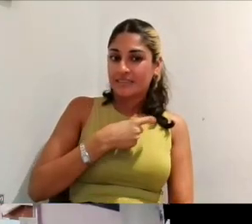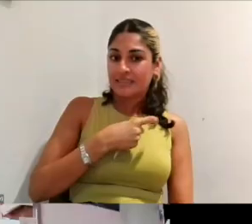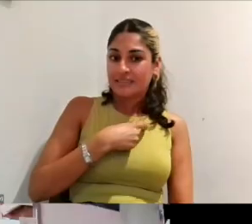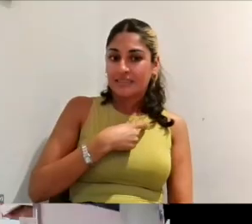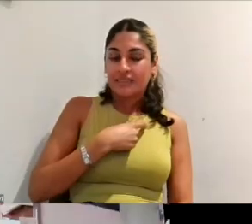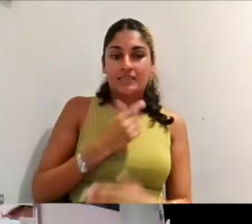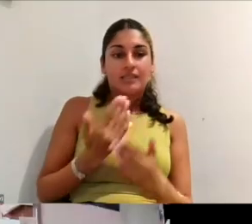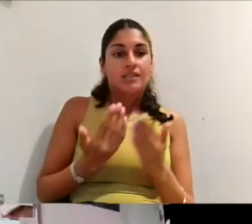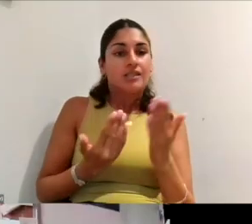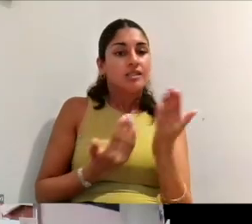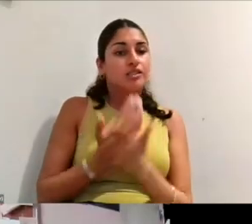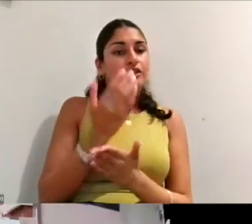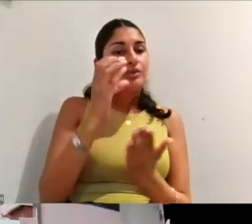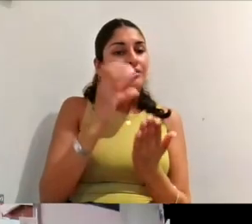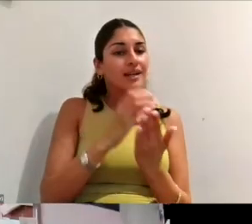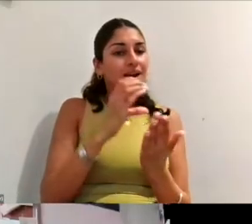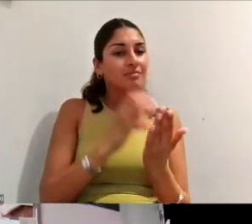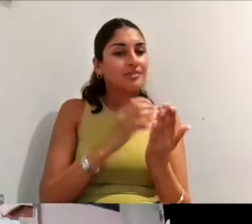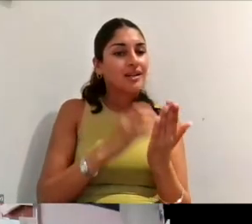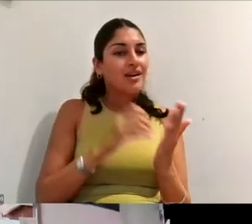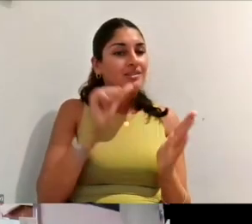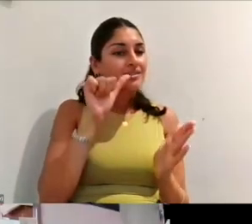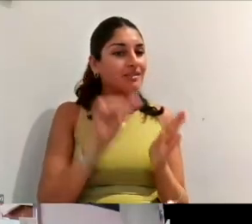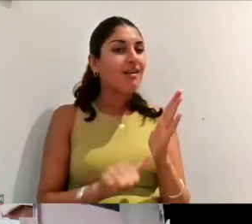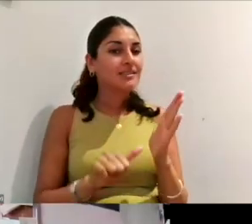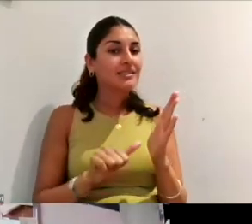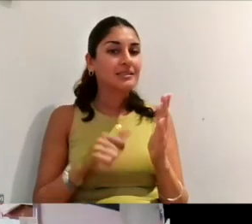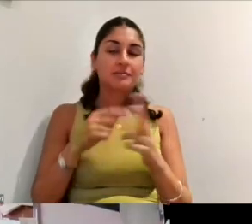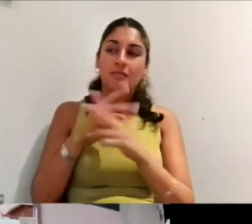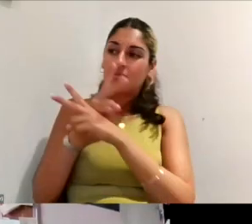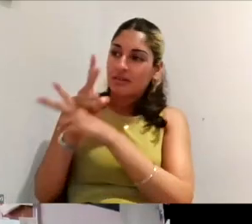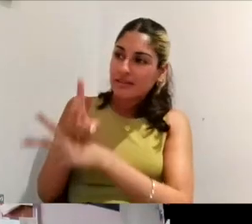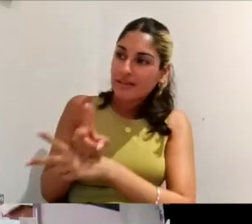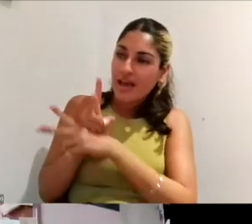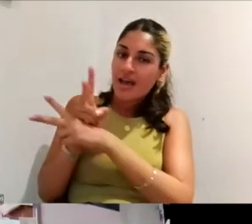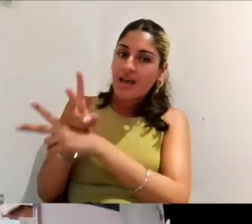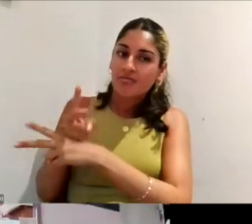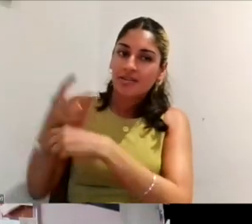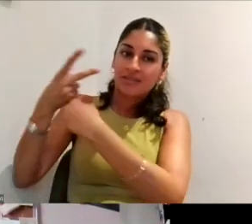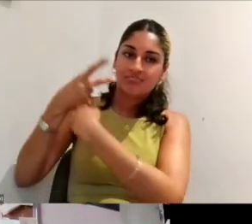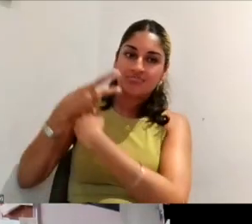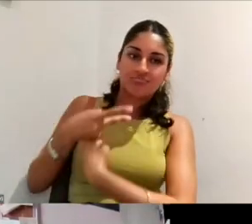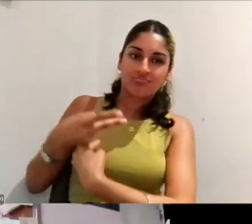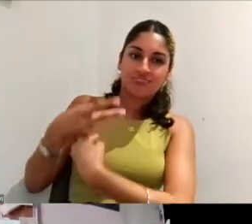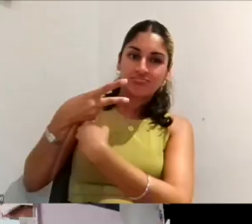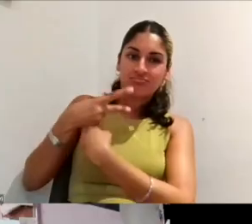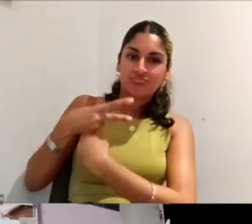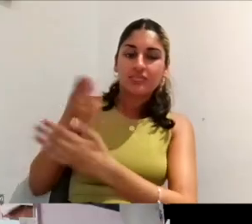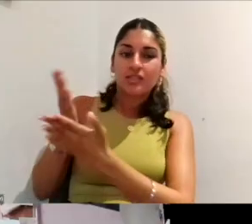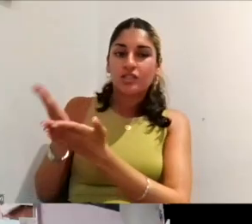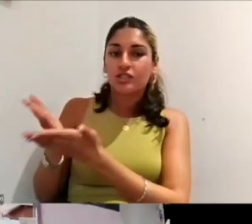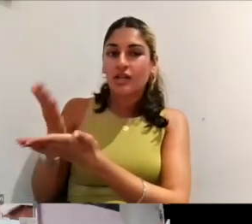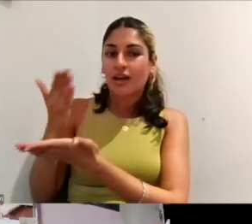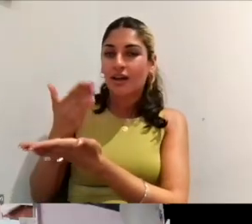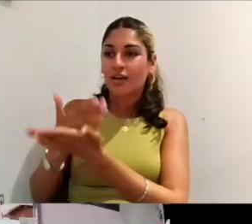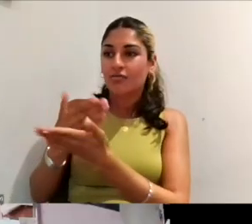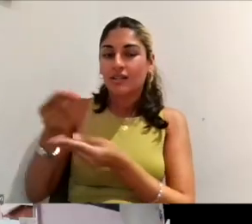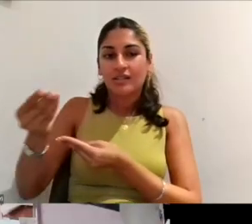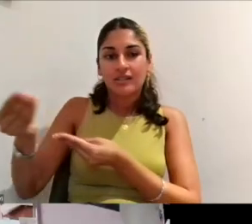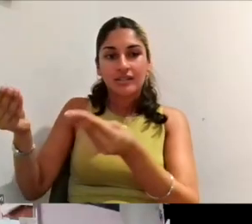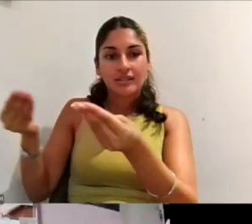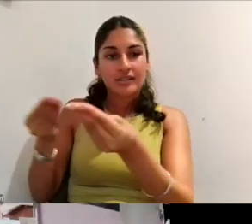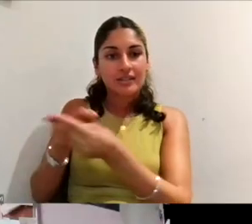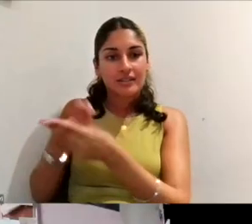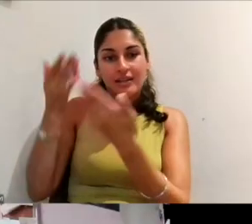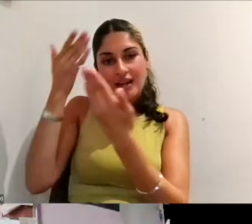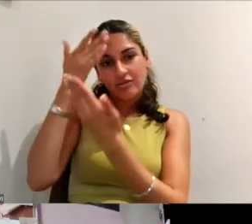chapter of life, of caring, sharing, of mutual respect. And